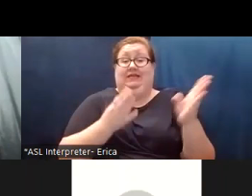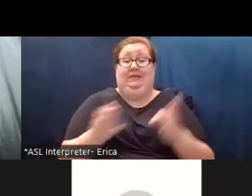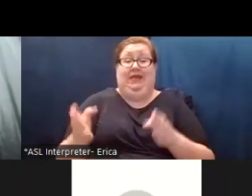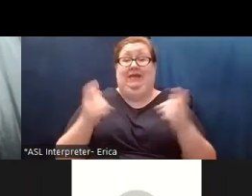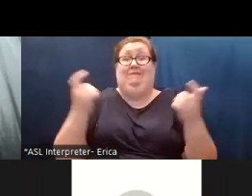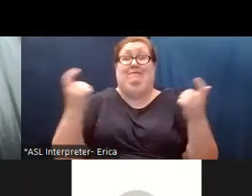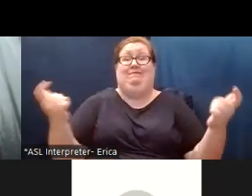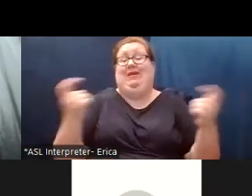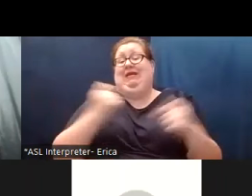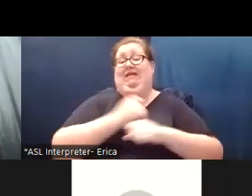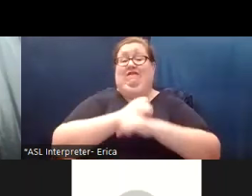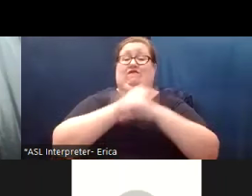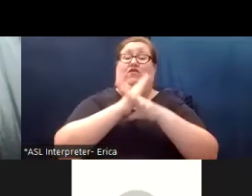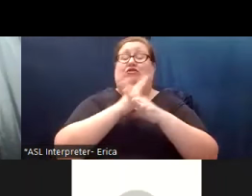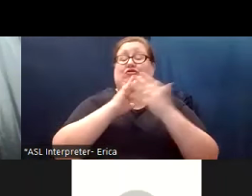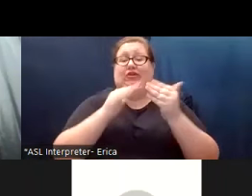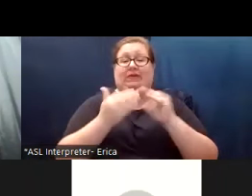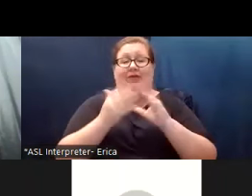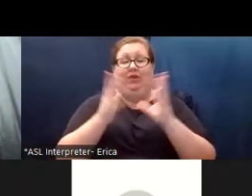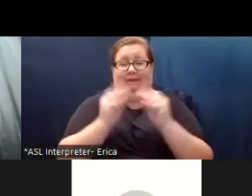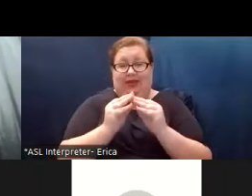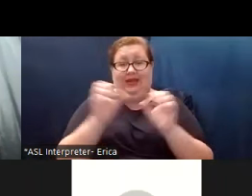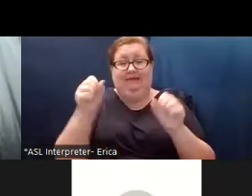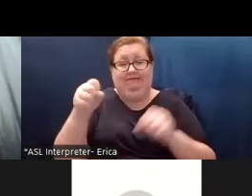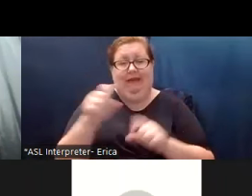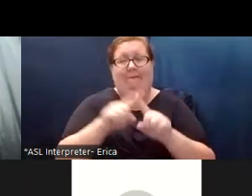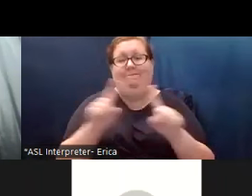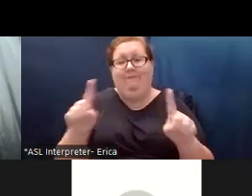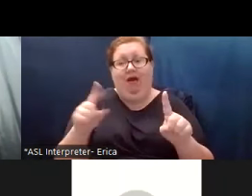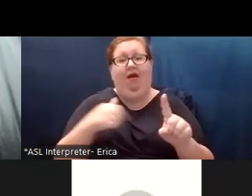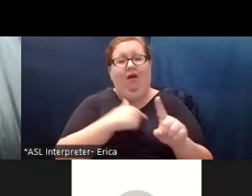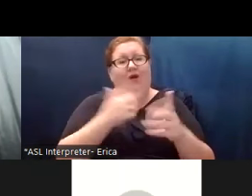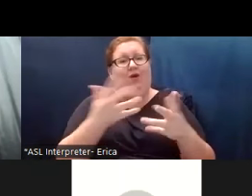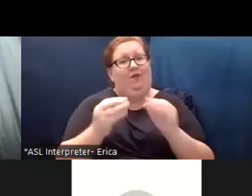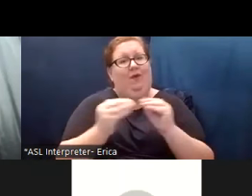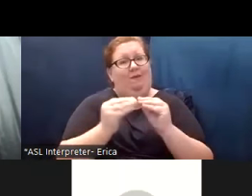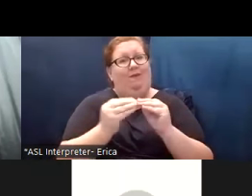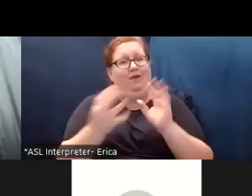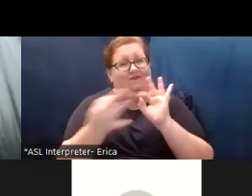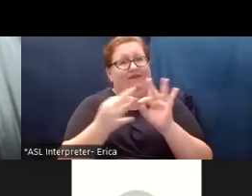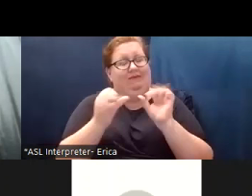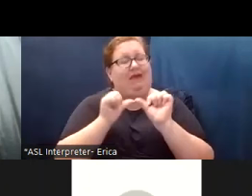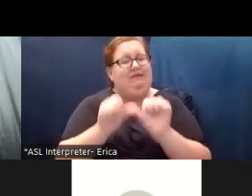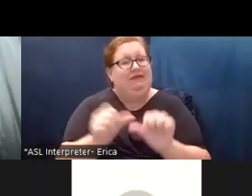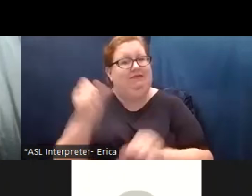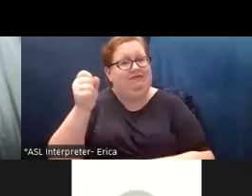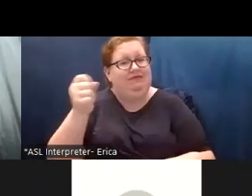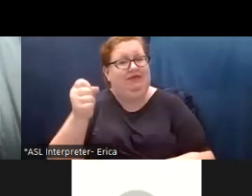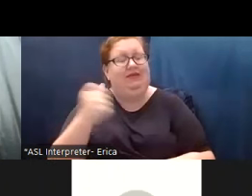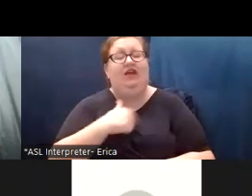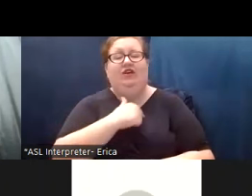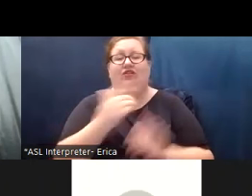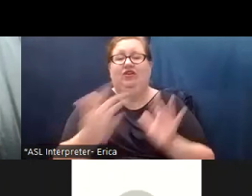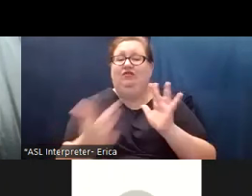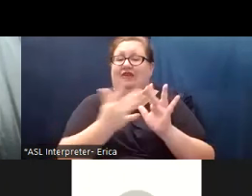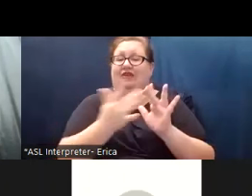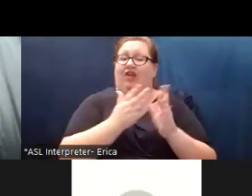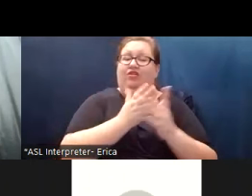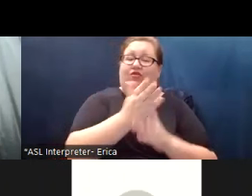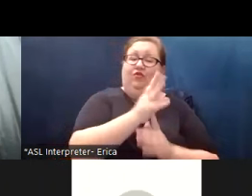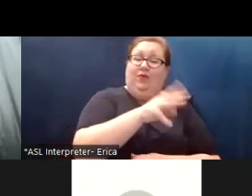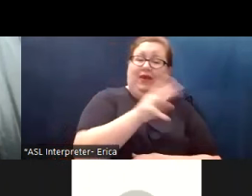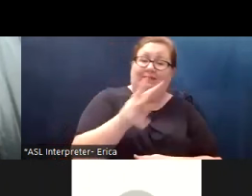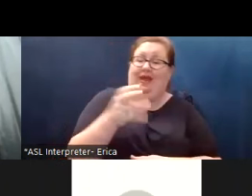big virtual community meeting that we're doing. That doesn't mean that we just don't want any more feedback. And so please, reach out to us through our website, through our hotline,